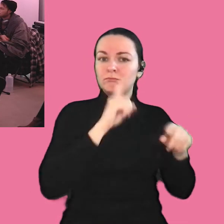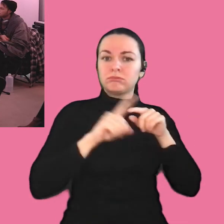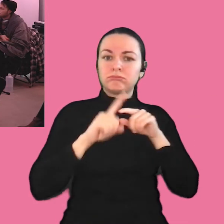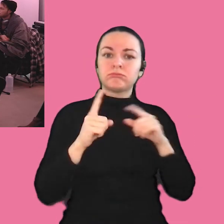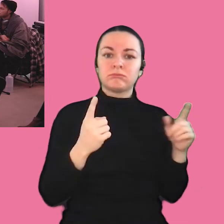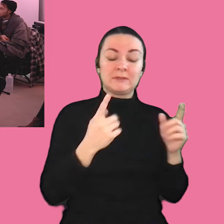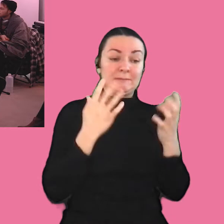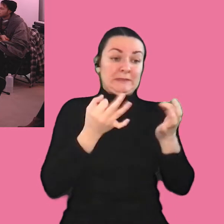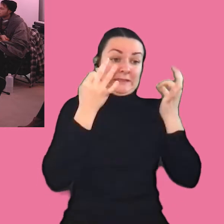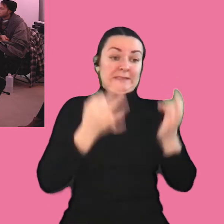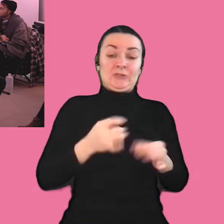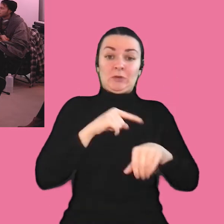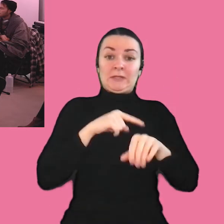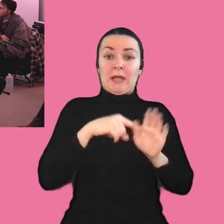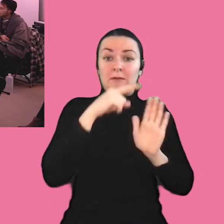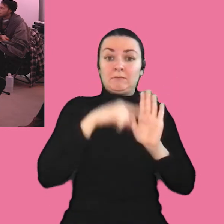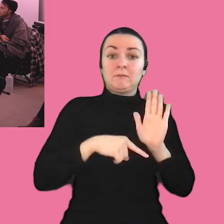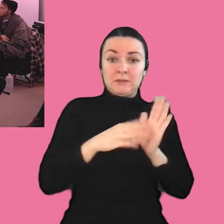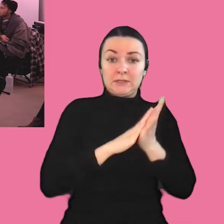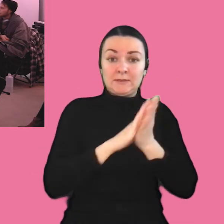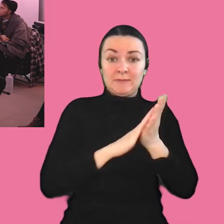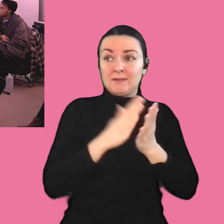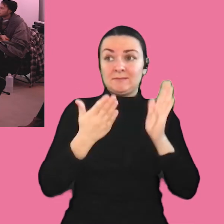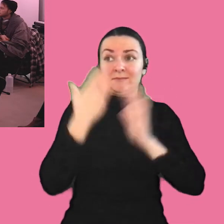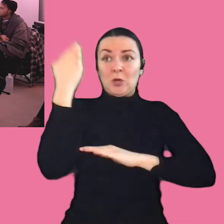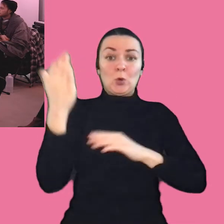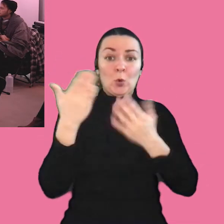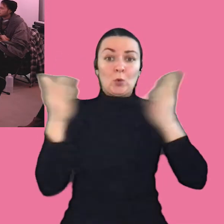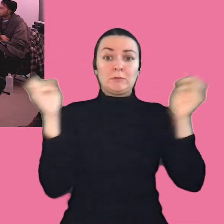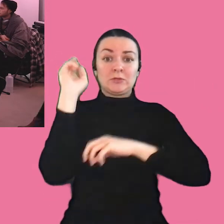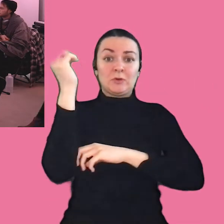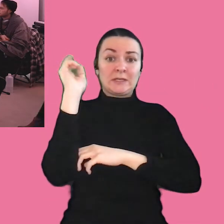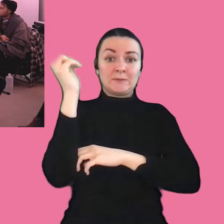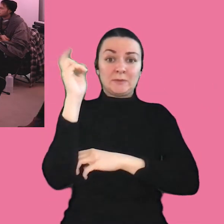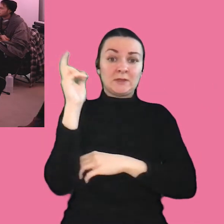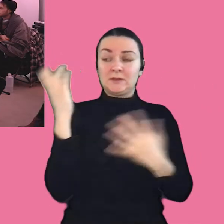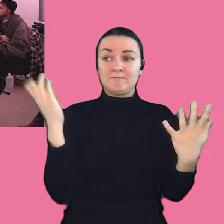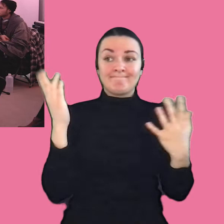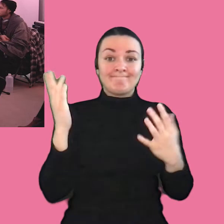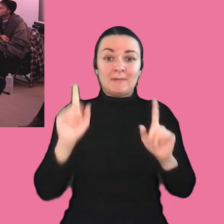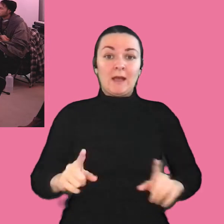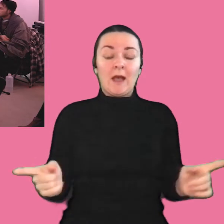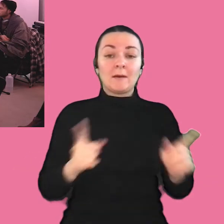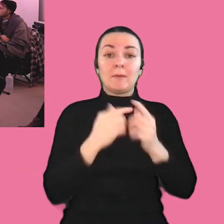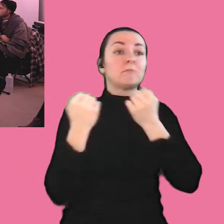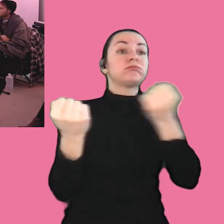that everybody was forced, whether they liked it or not, to stay local, to only make essential